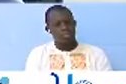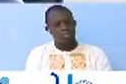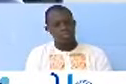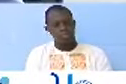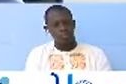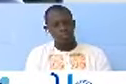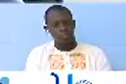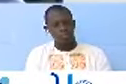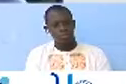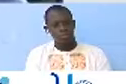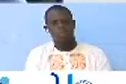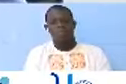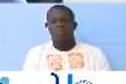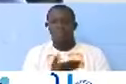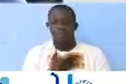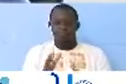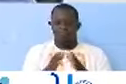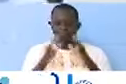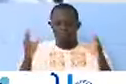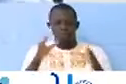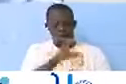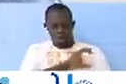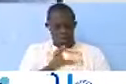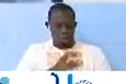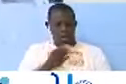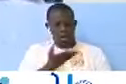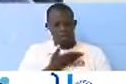Yes, the big building inside.